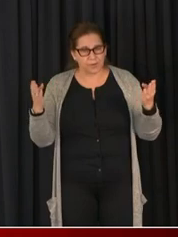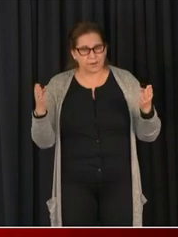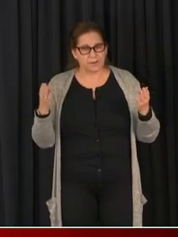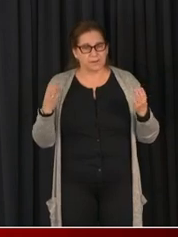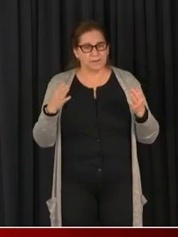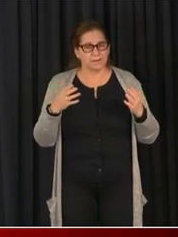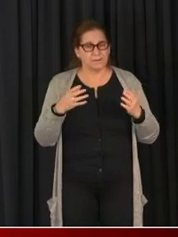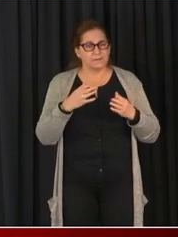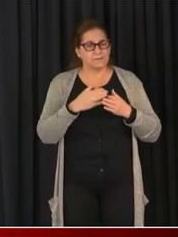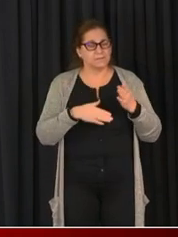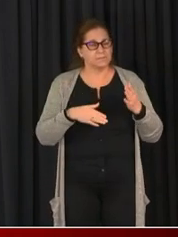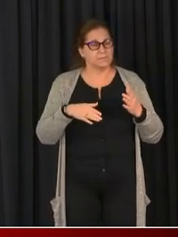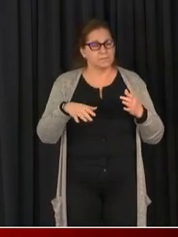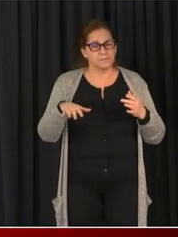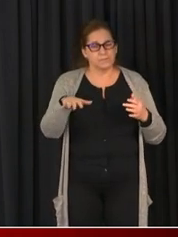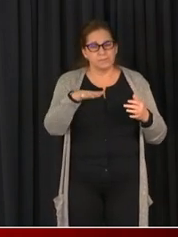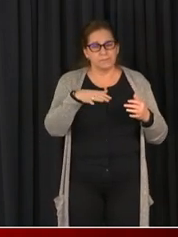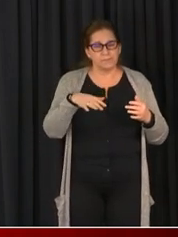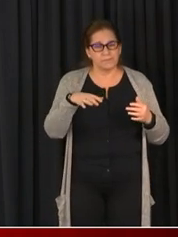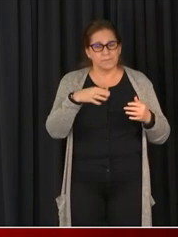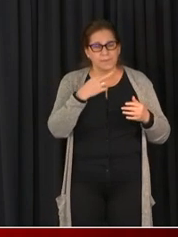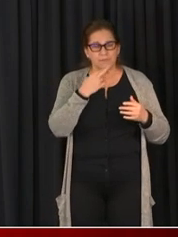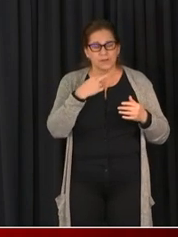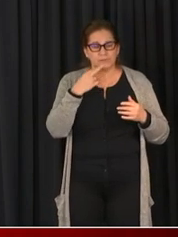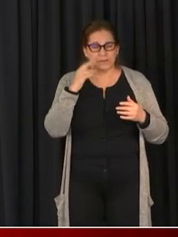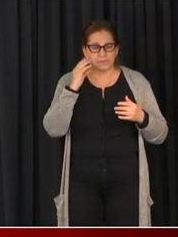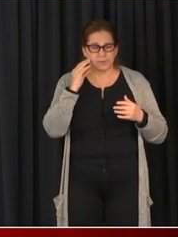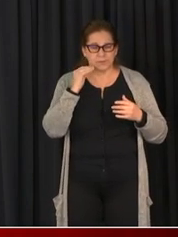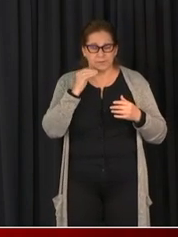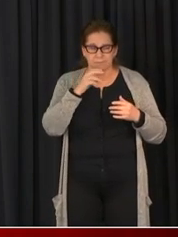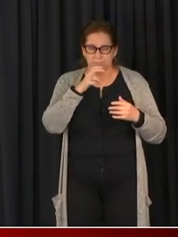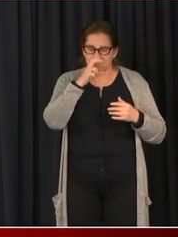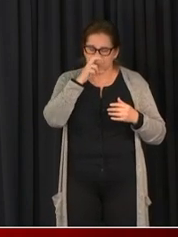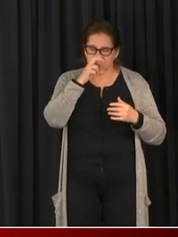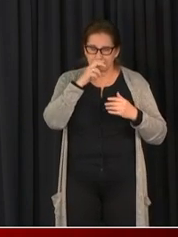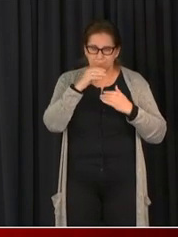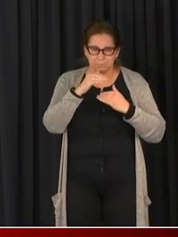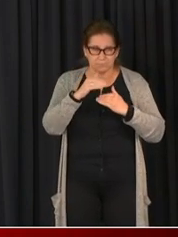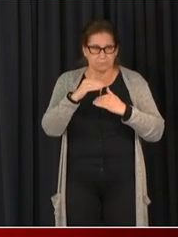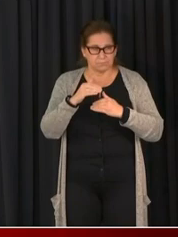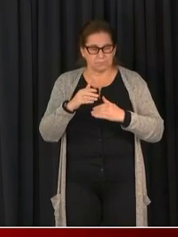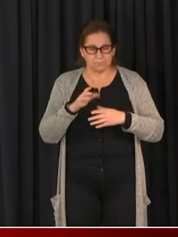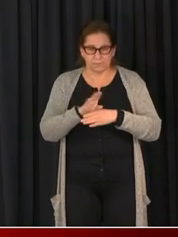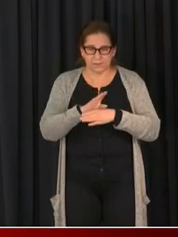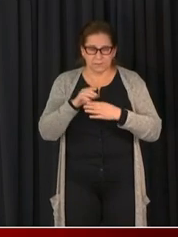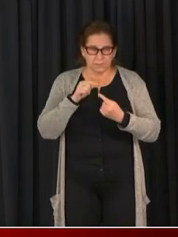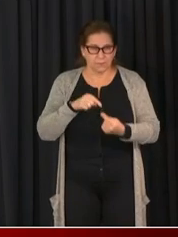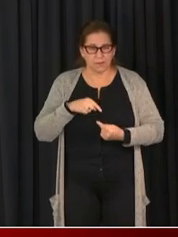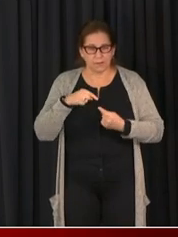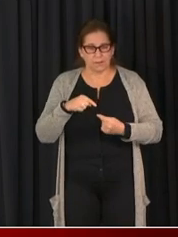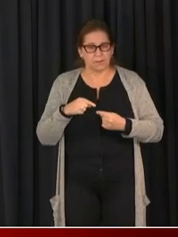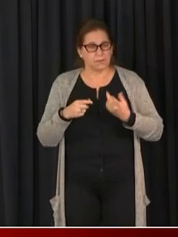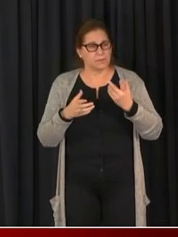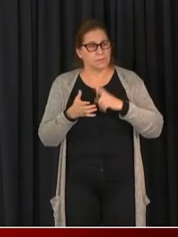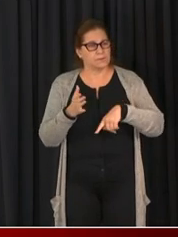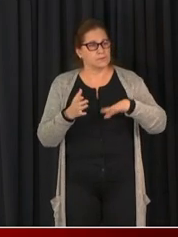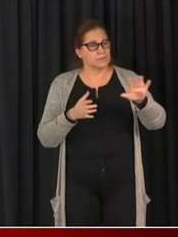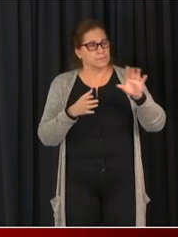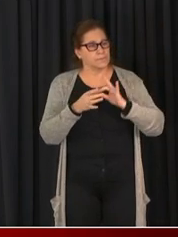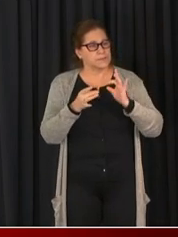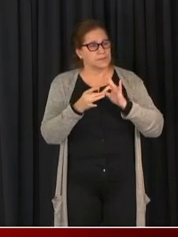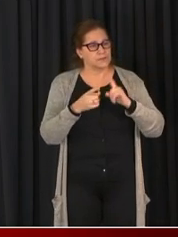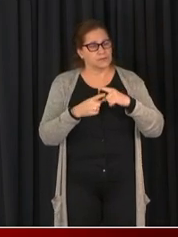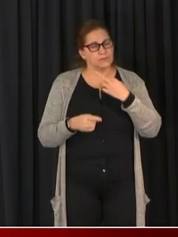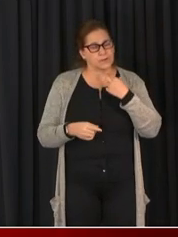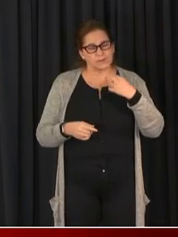other surrounding jurisdictions where the restrictions aren't as strict maybe as they are here in the district. Just what is your message to restaurant owners as